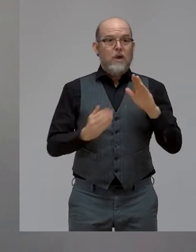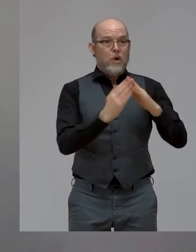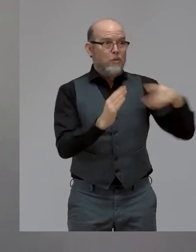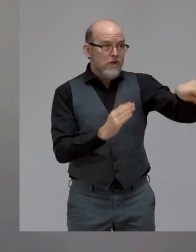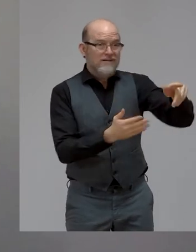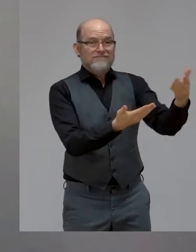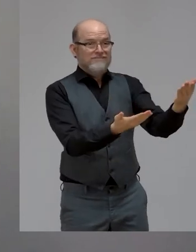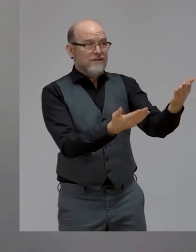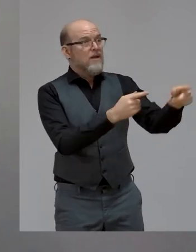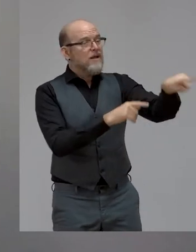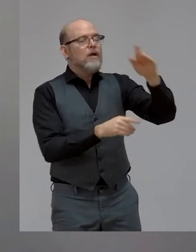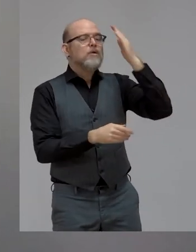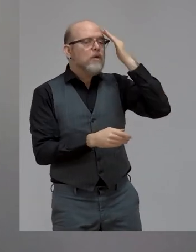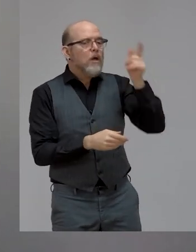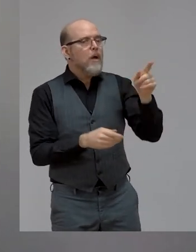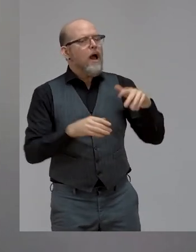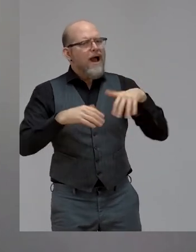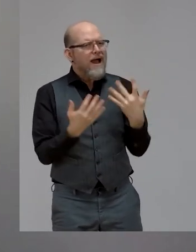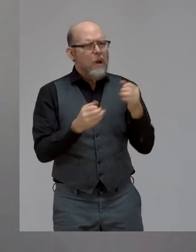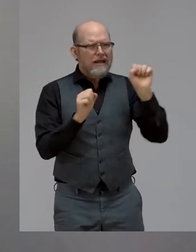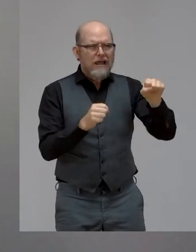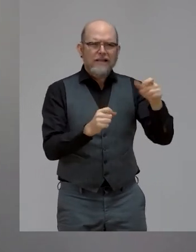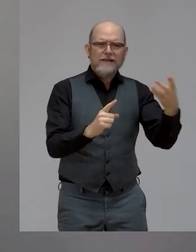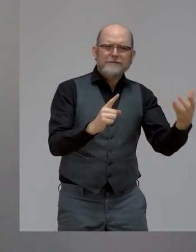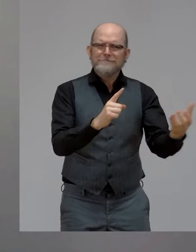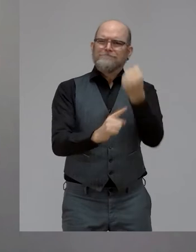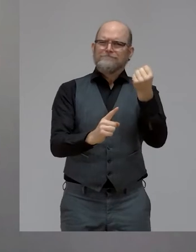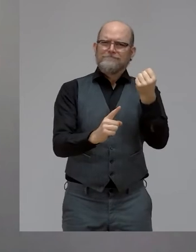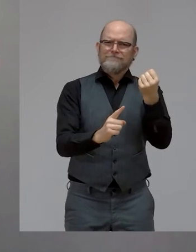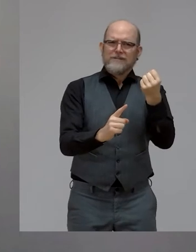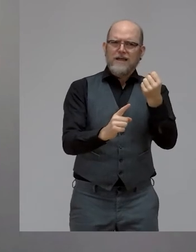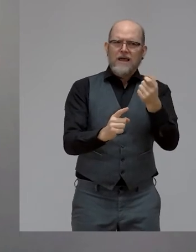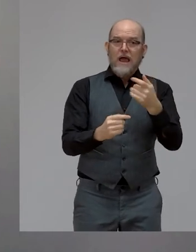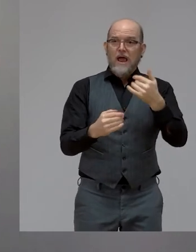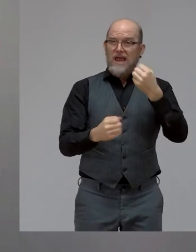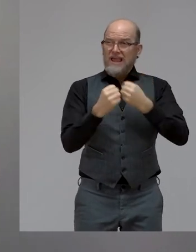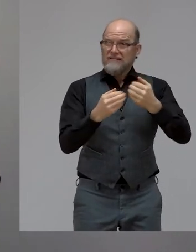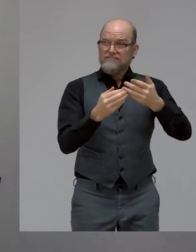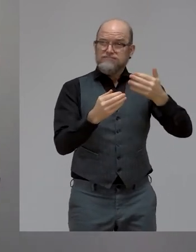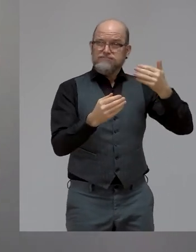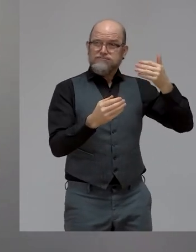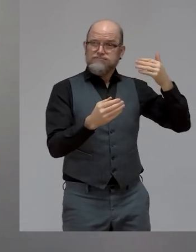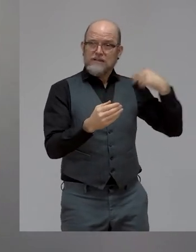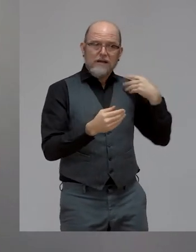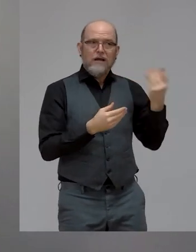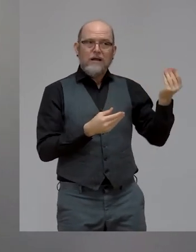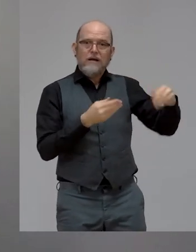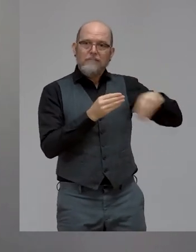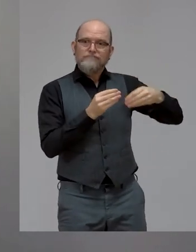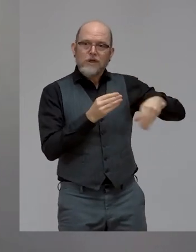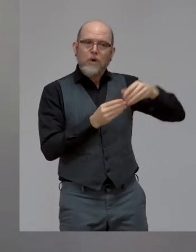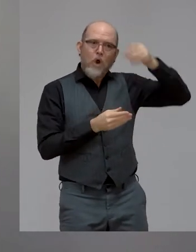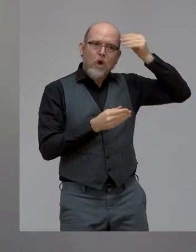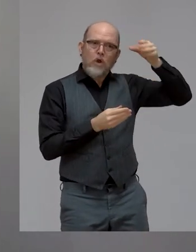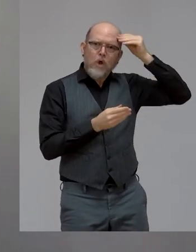we leverage all that we have learned in this last year when we have seen the companies thriving in this pandemic